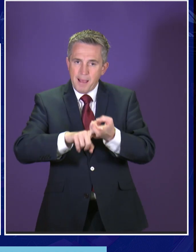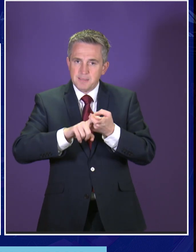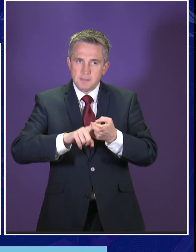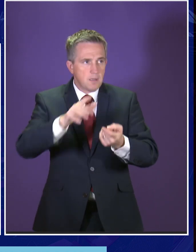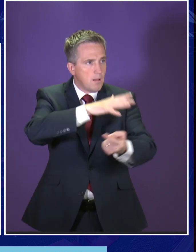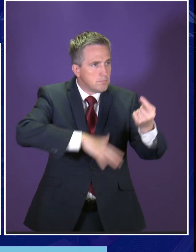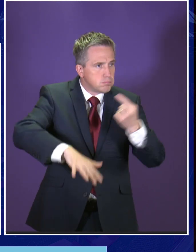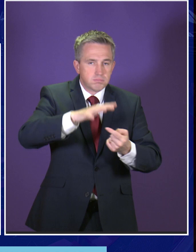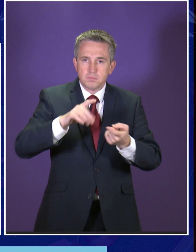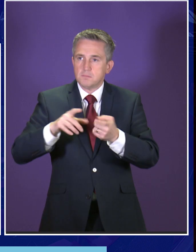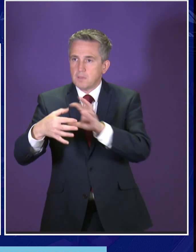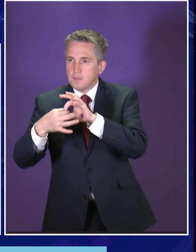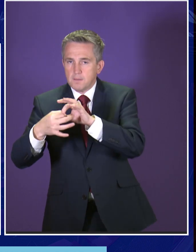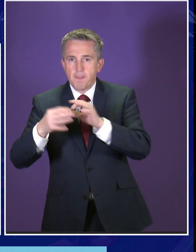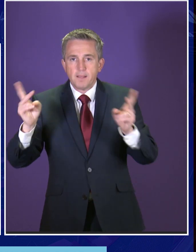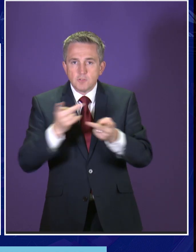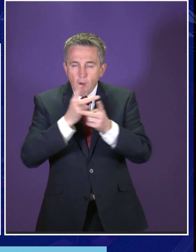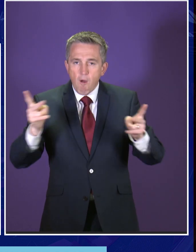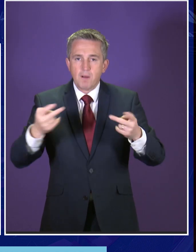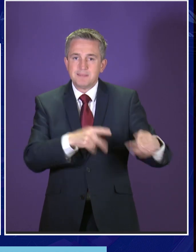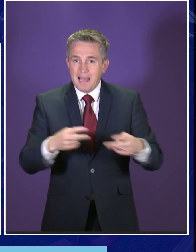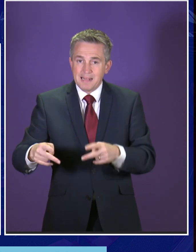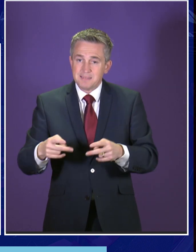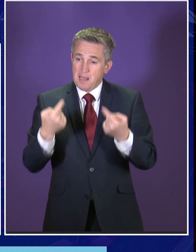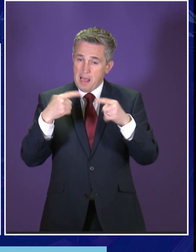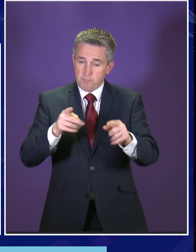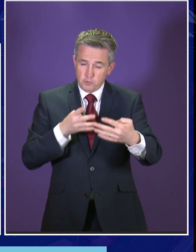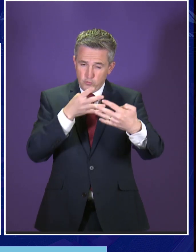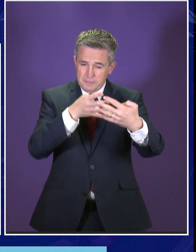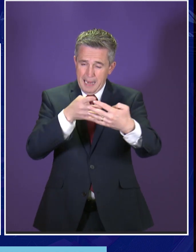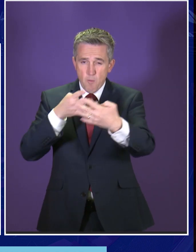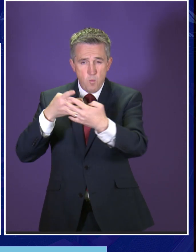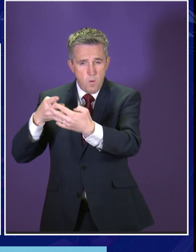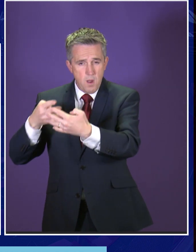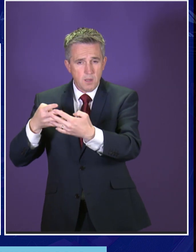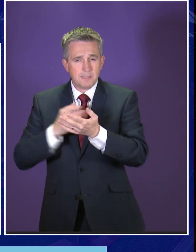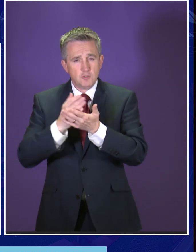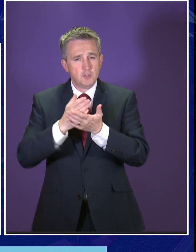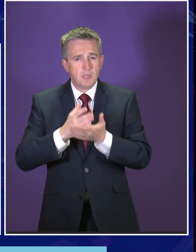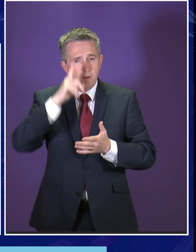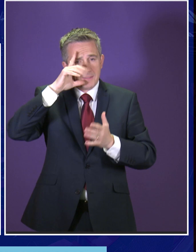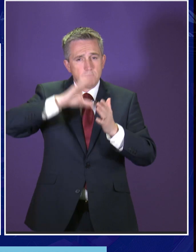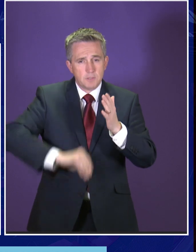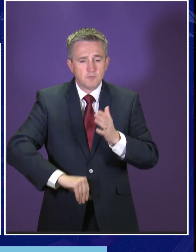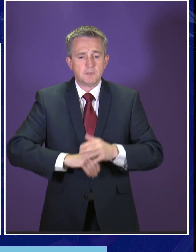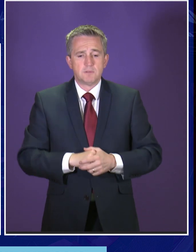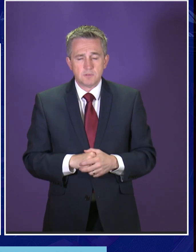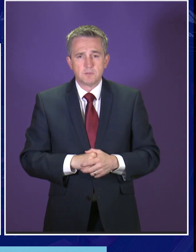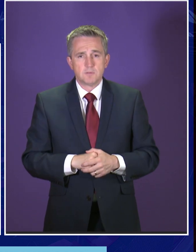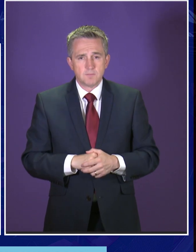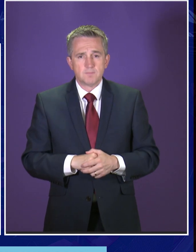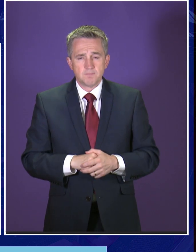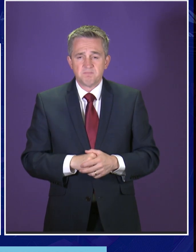with song and dance. And you tell the story of a landscape as a way of networking the experience of the people living in it. This